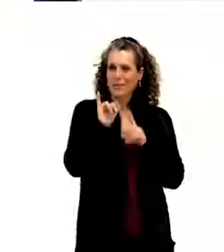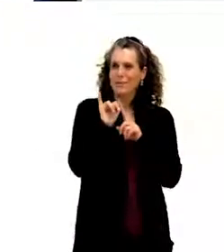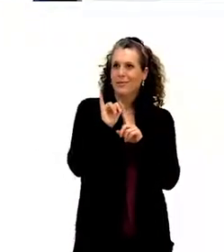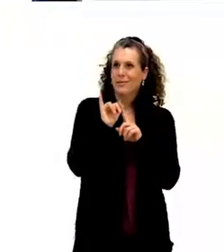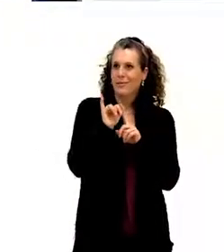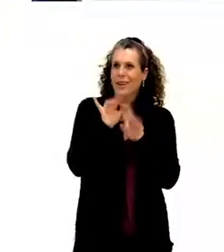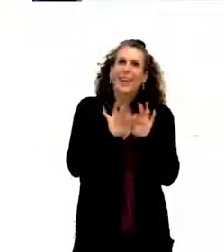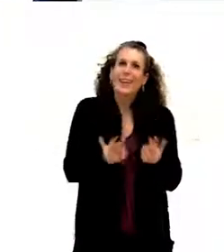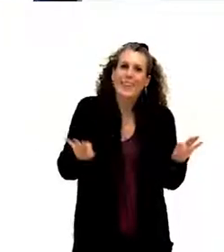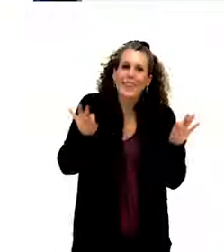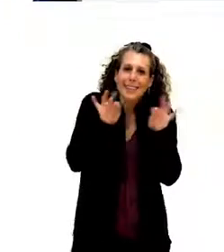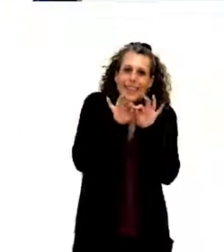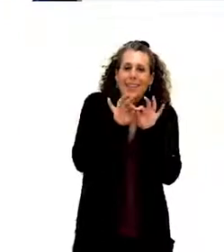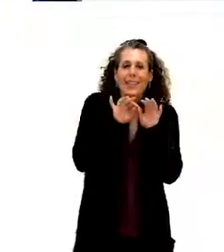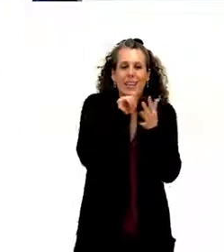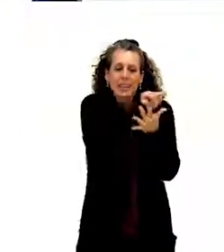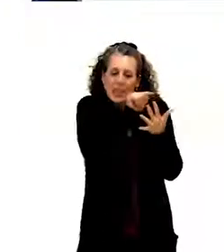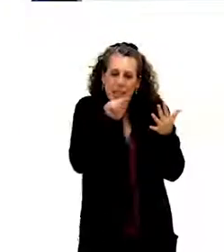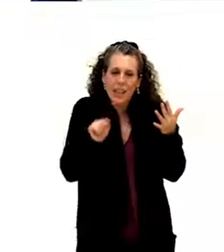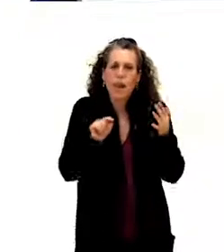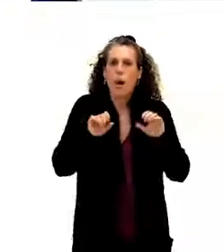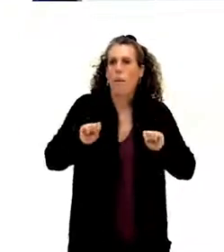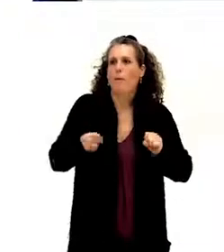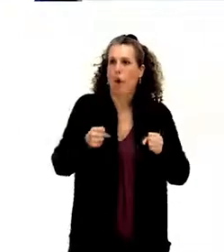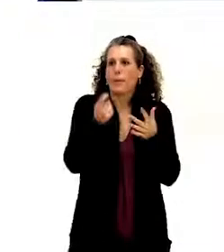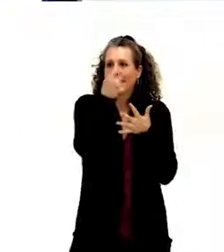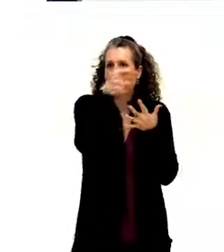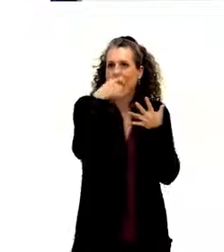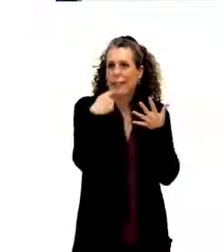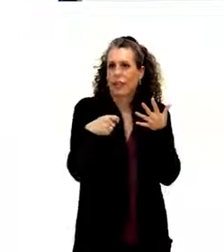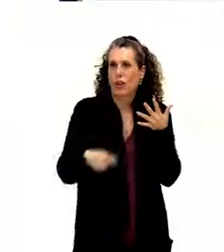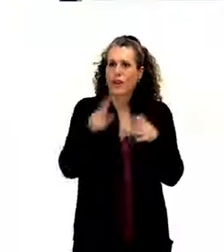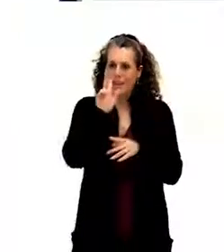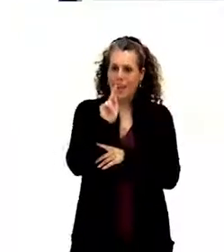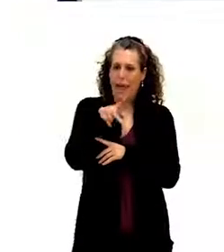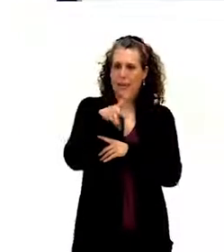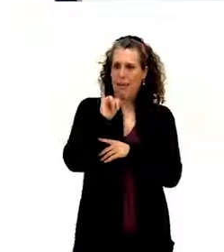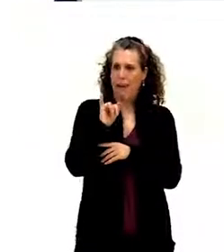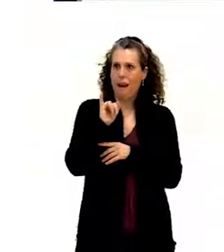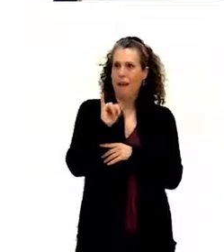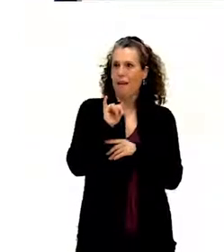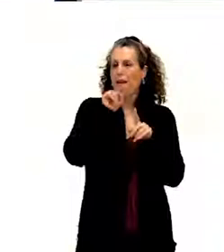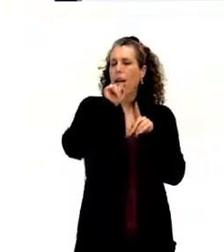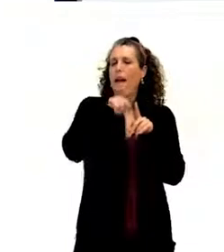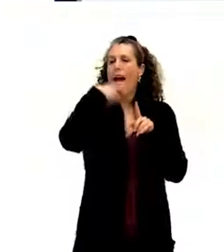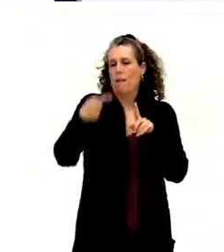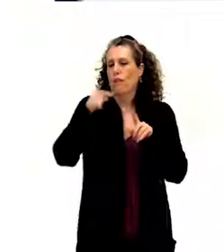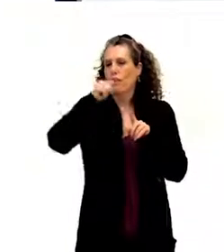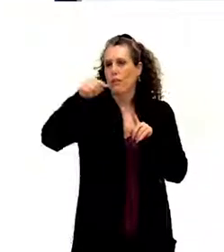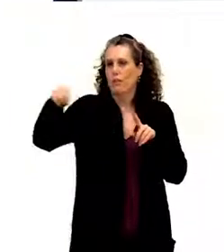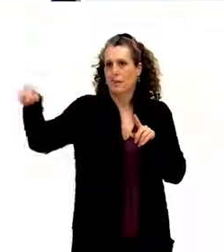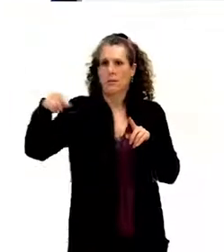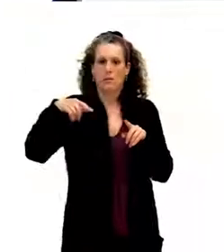stands for key performance indicators that they can be imposed as performance conditions to the